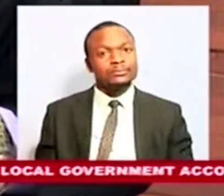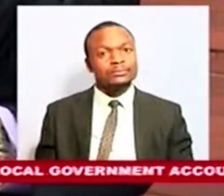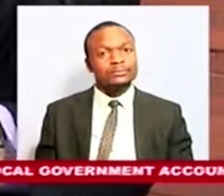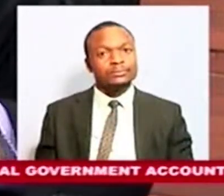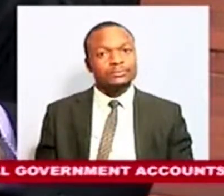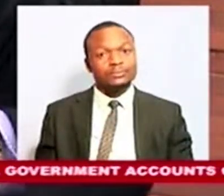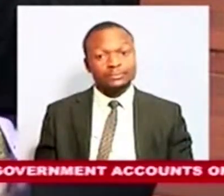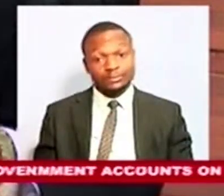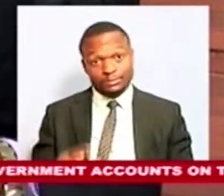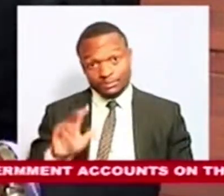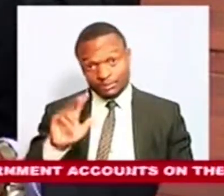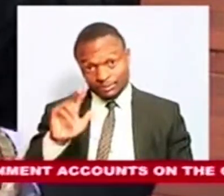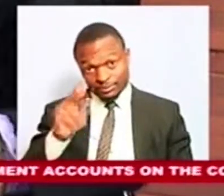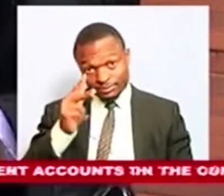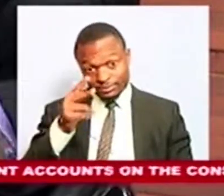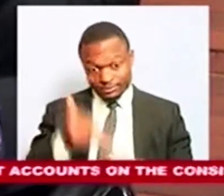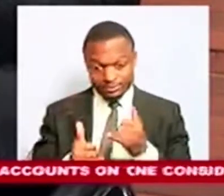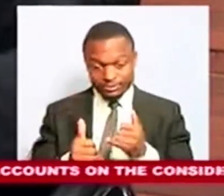the third last,